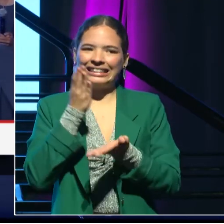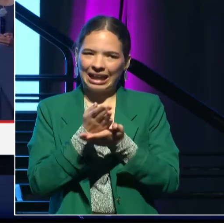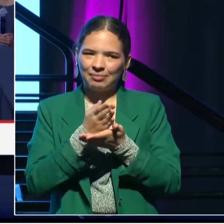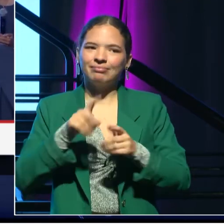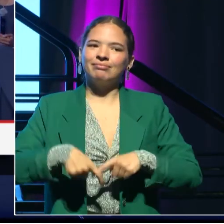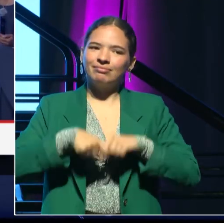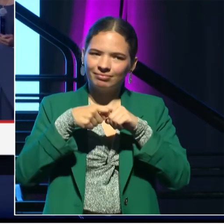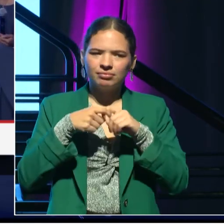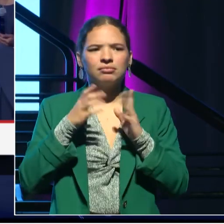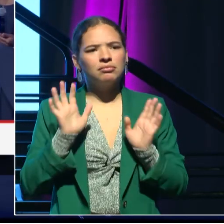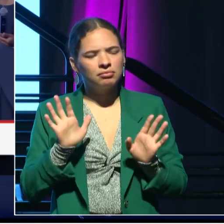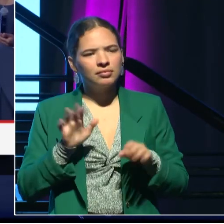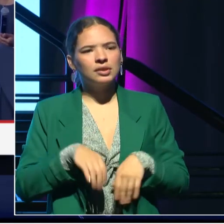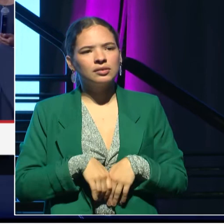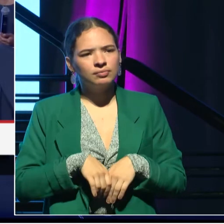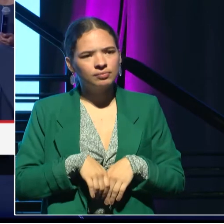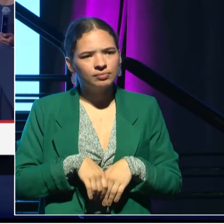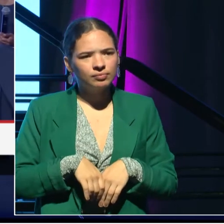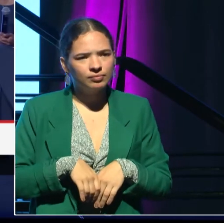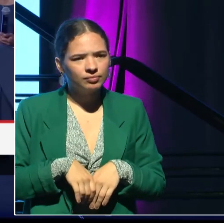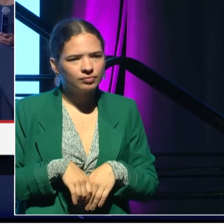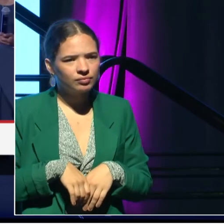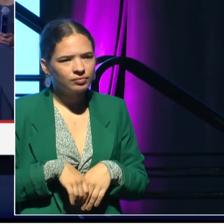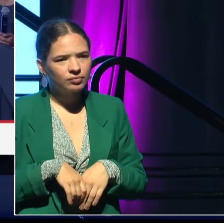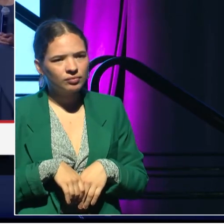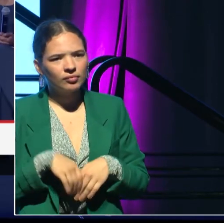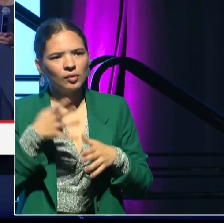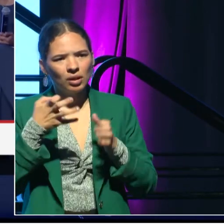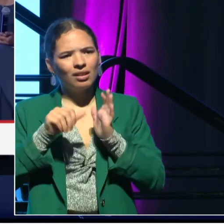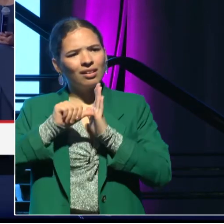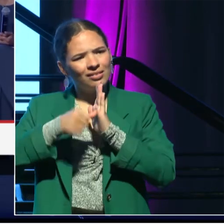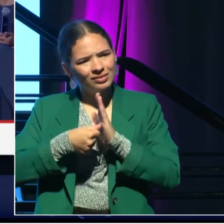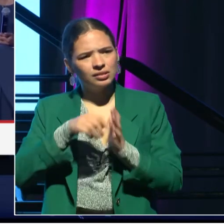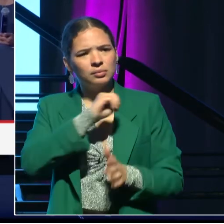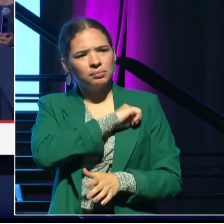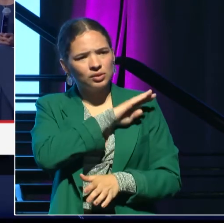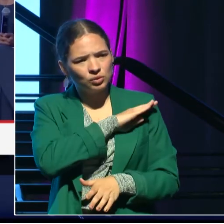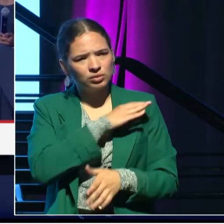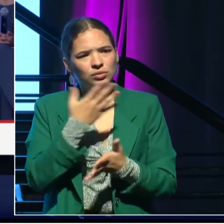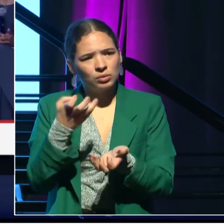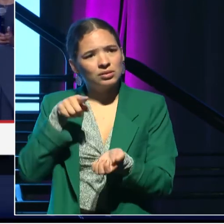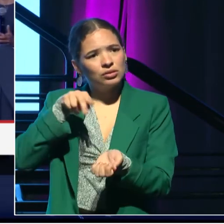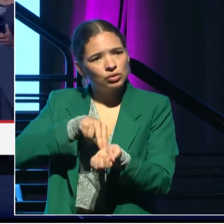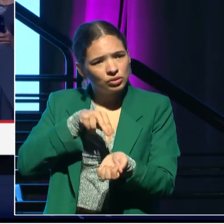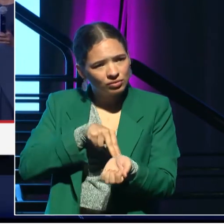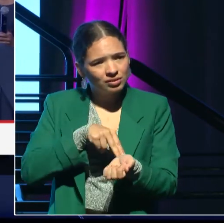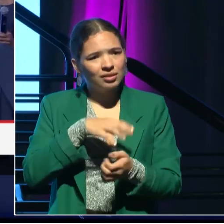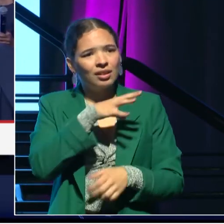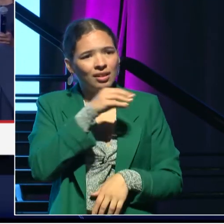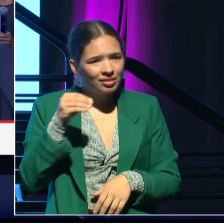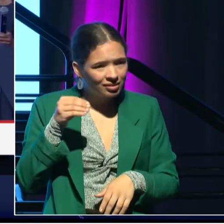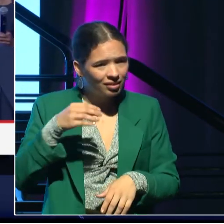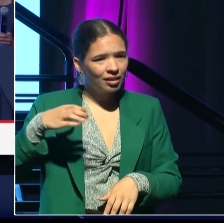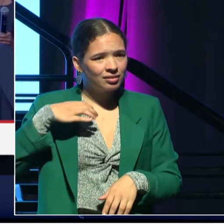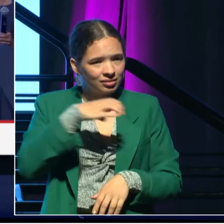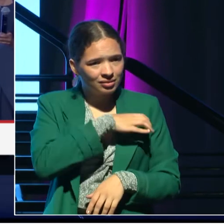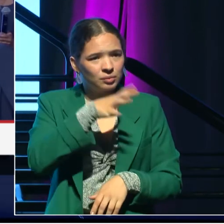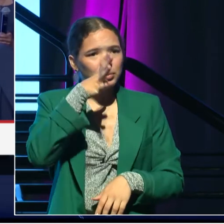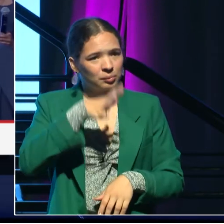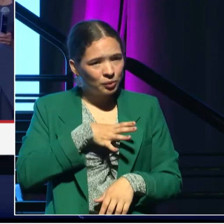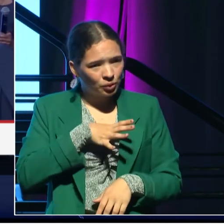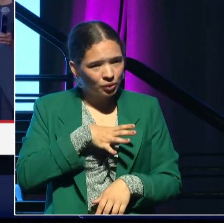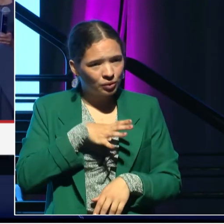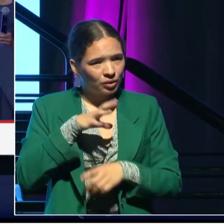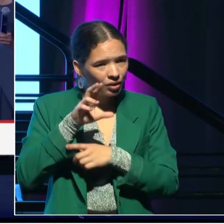we end. And let me also underscore that not only was the mayor pushing for nurses, so too was Congresswoman Underwood, okay? so we're